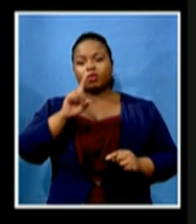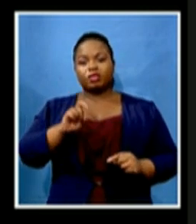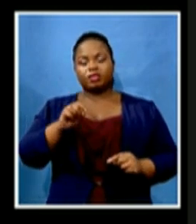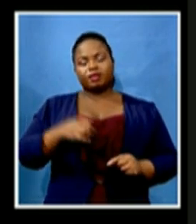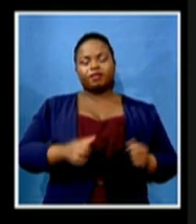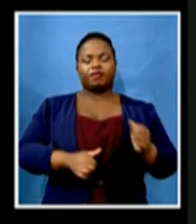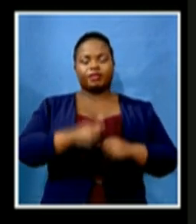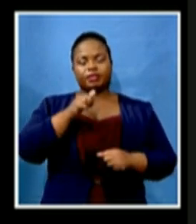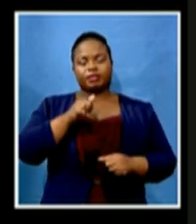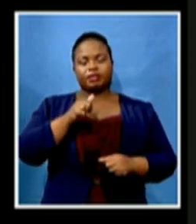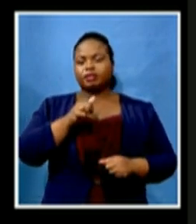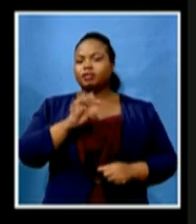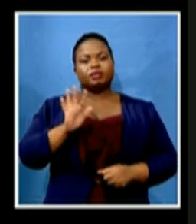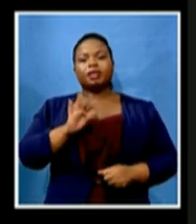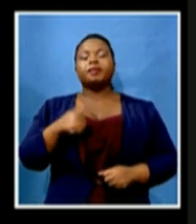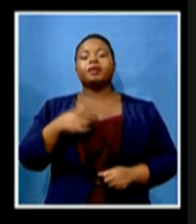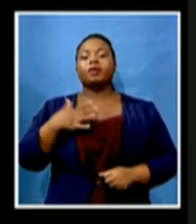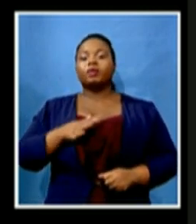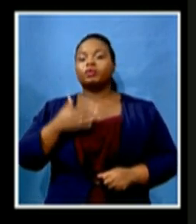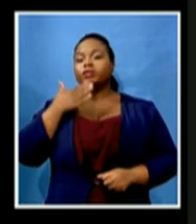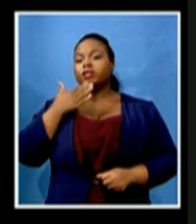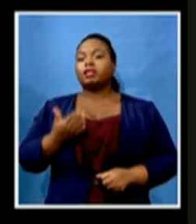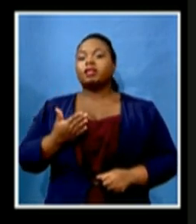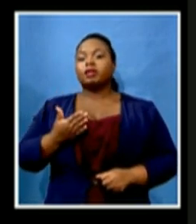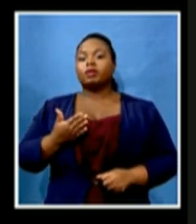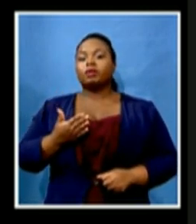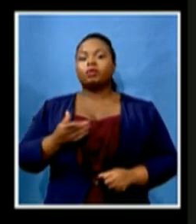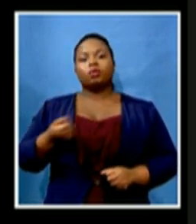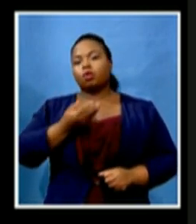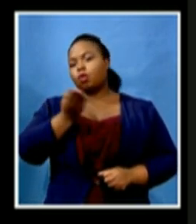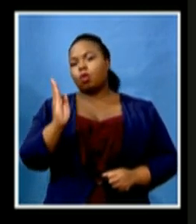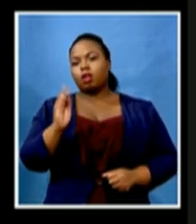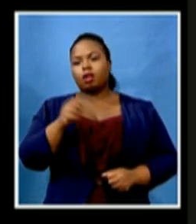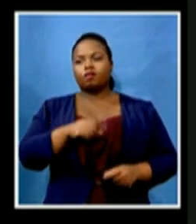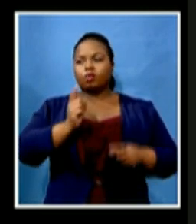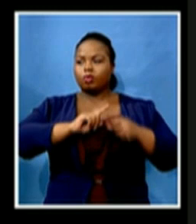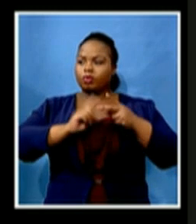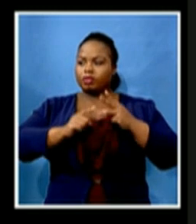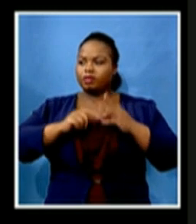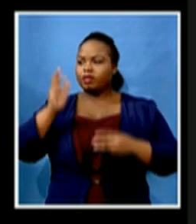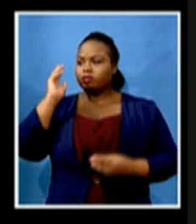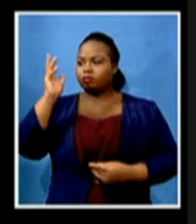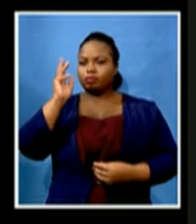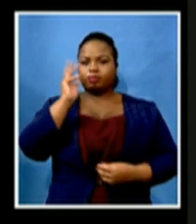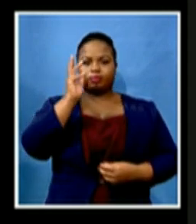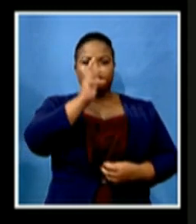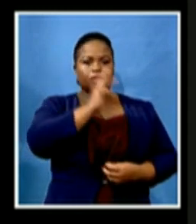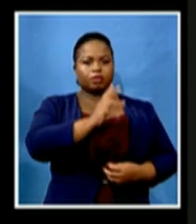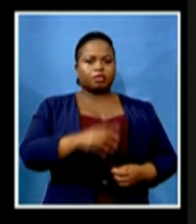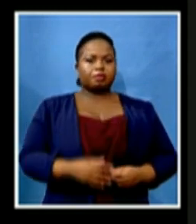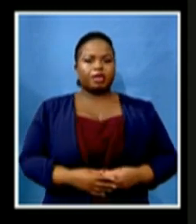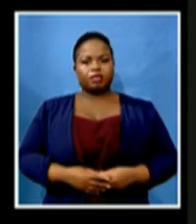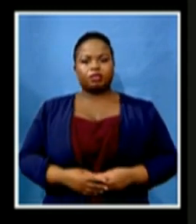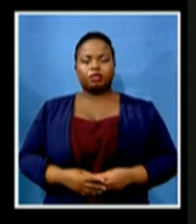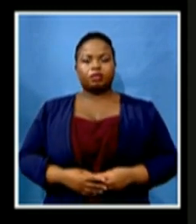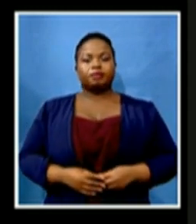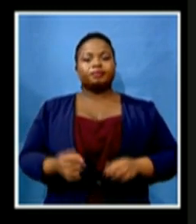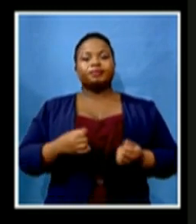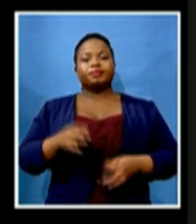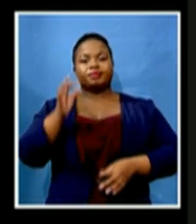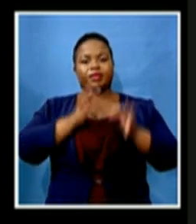all the modelers for giving us some insight into how the NCC and the